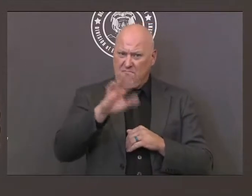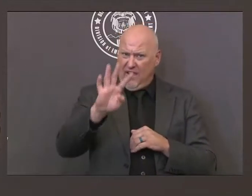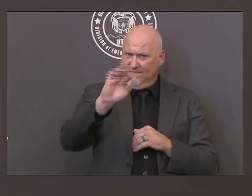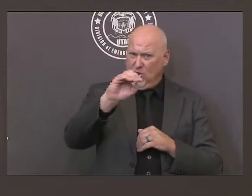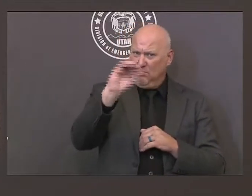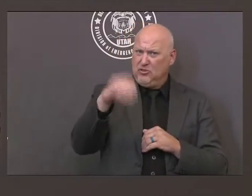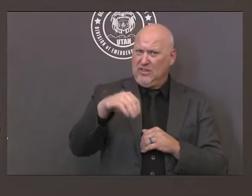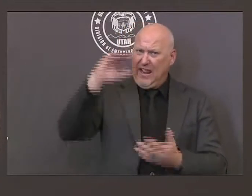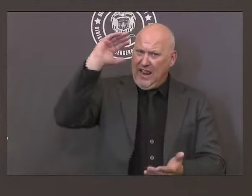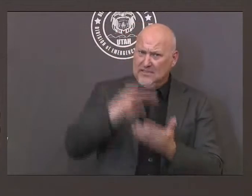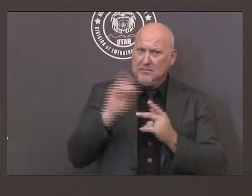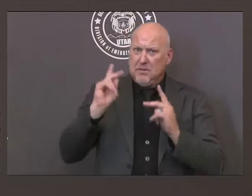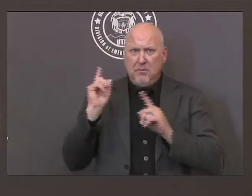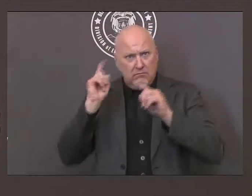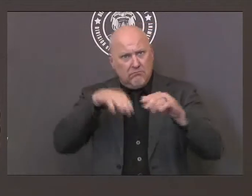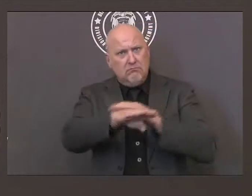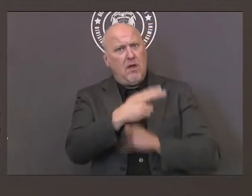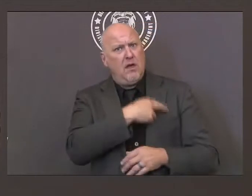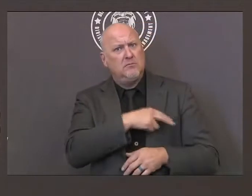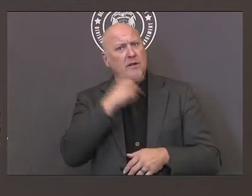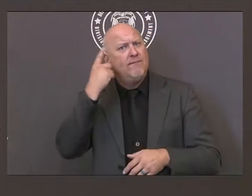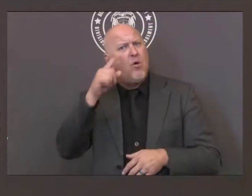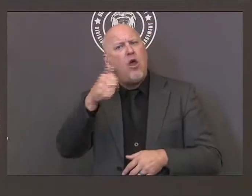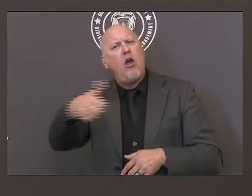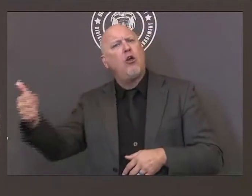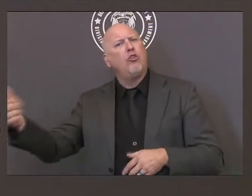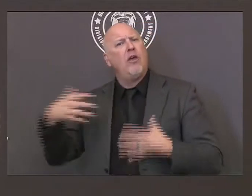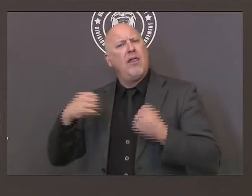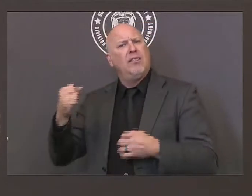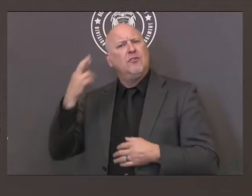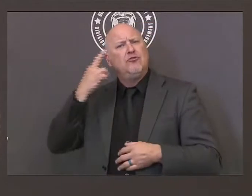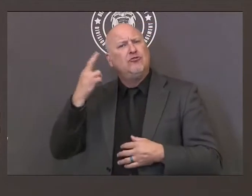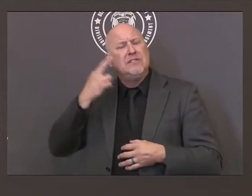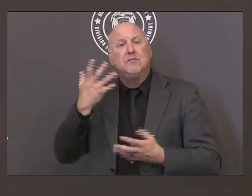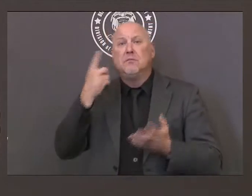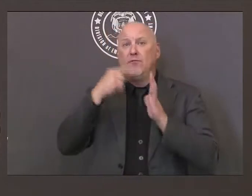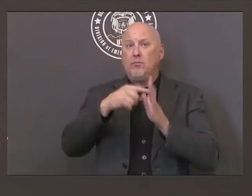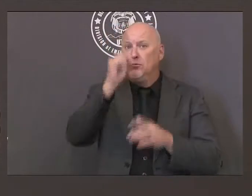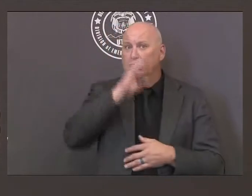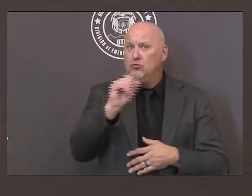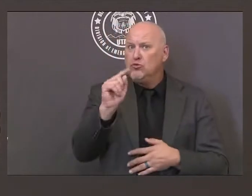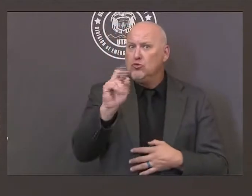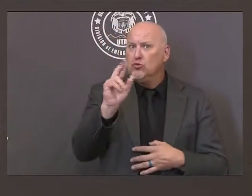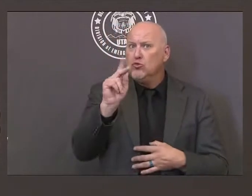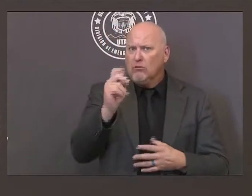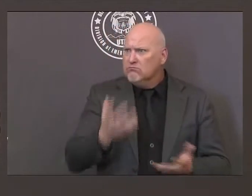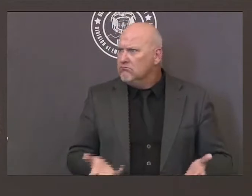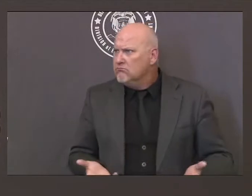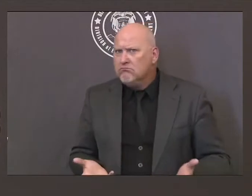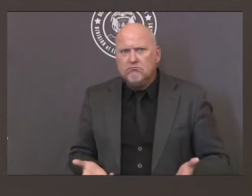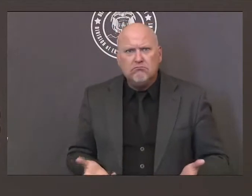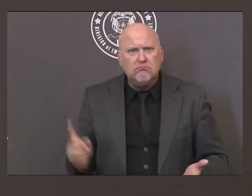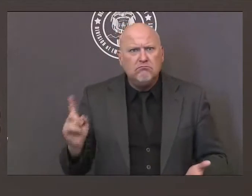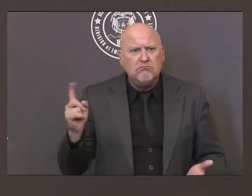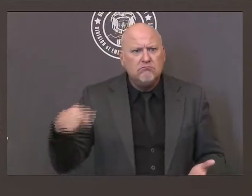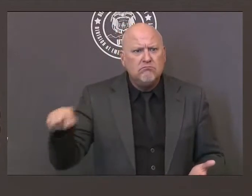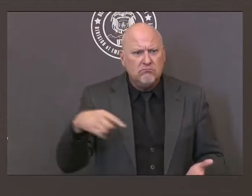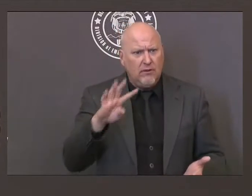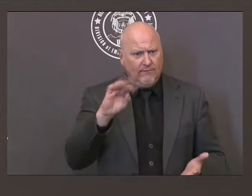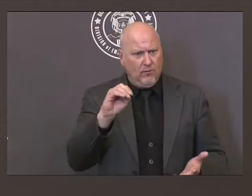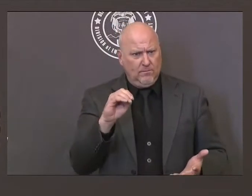patients presenting to have stroke symptoms assessed and treated. There's been a 35% reduction in the number of patients